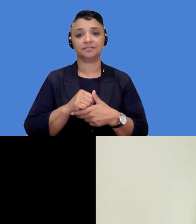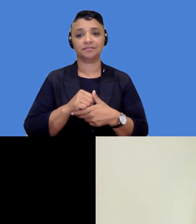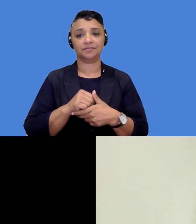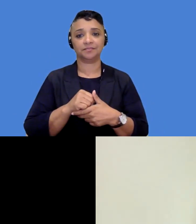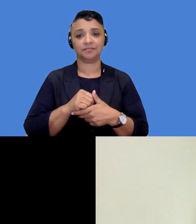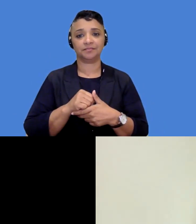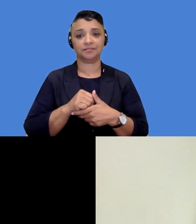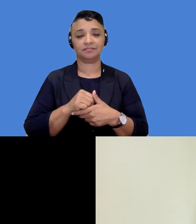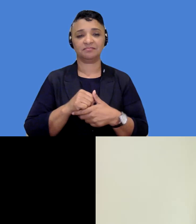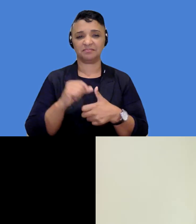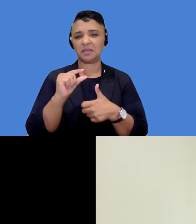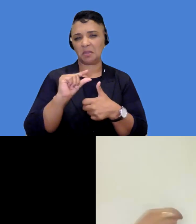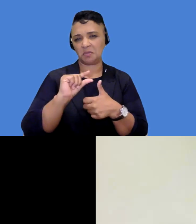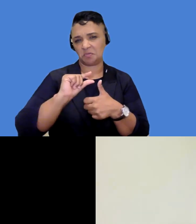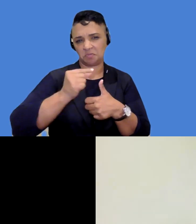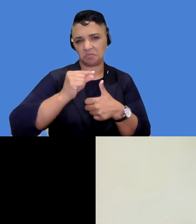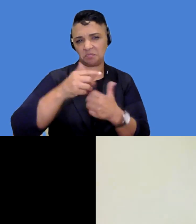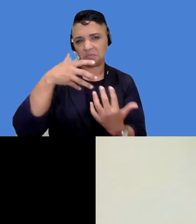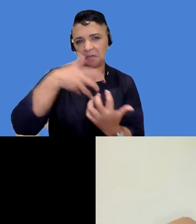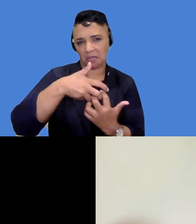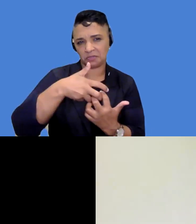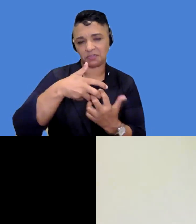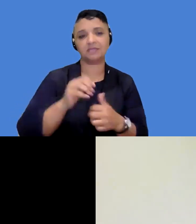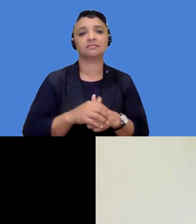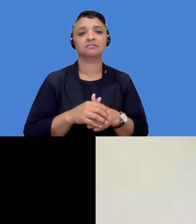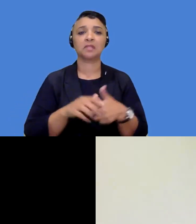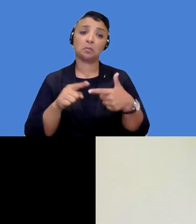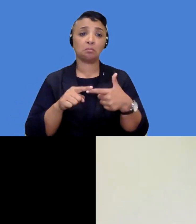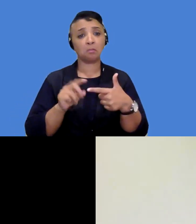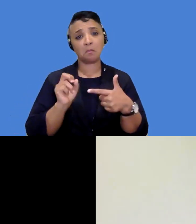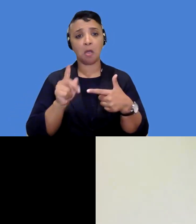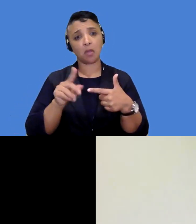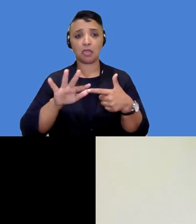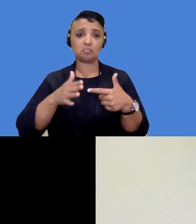to a small extent, to a reasonable extent,